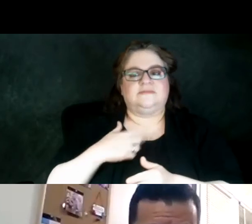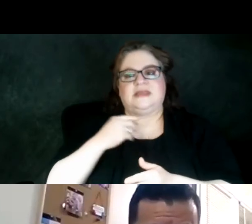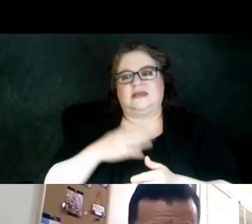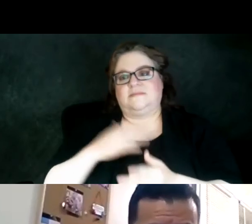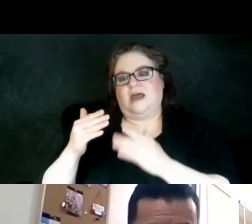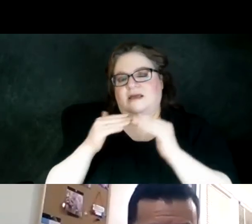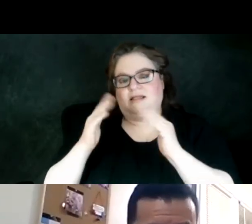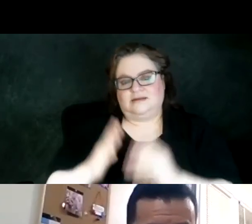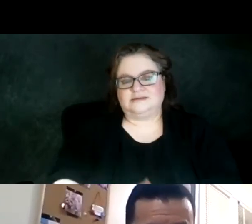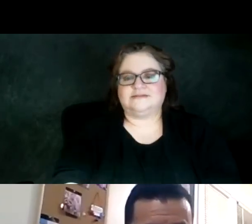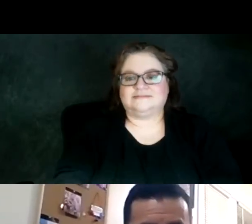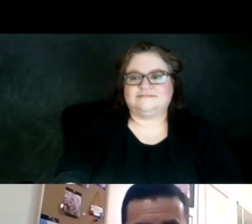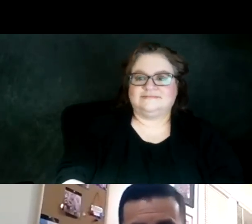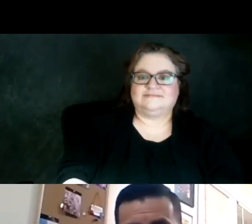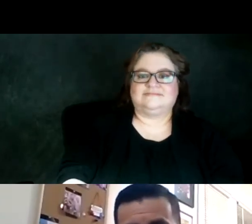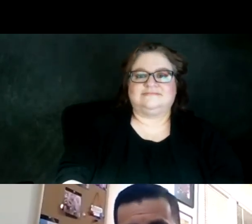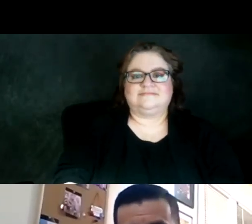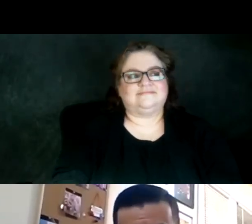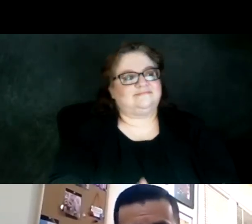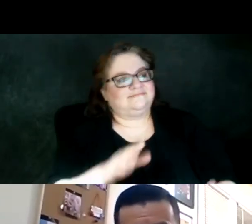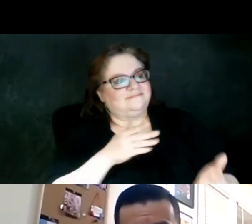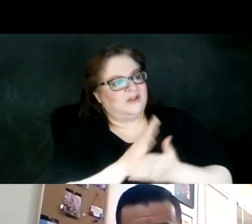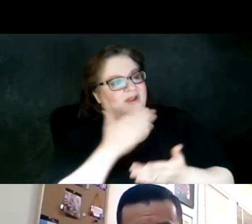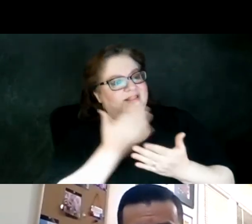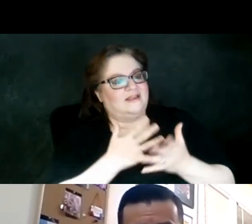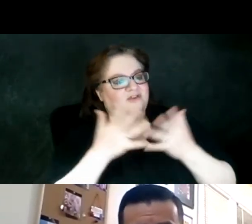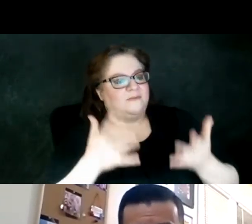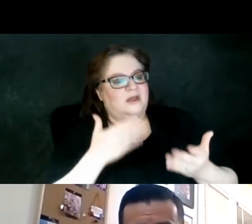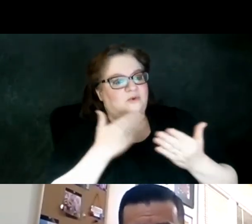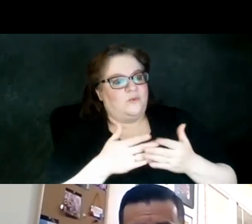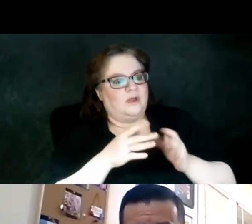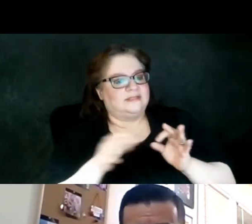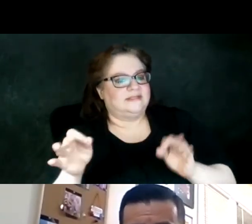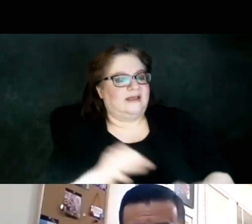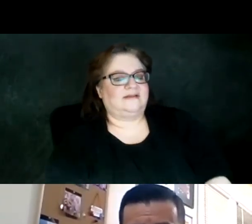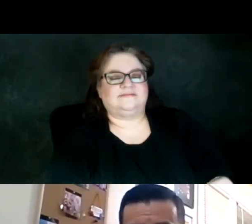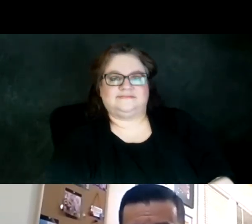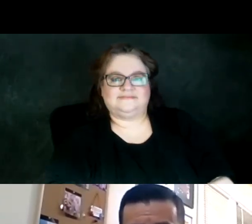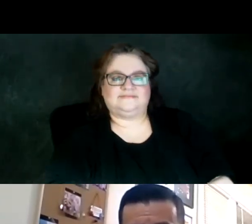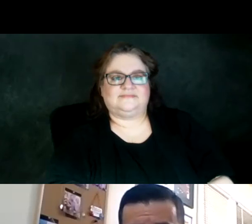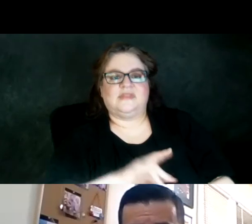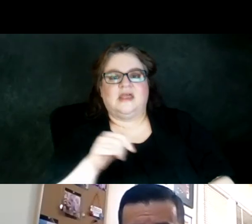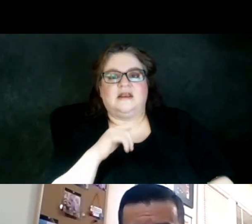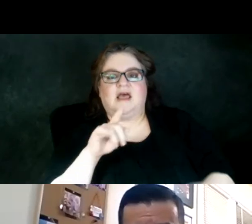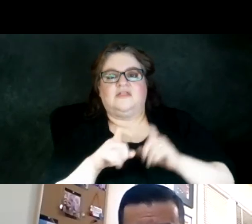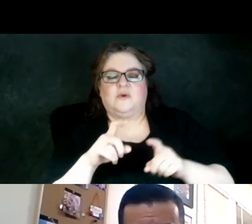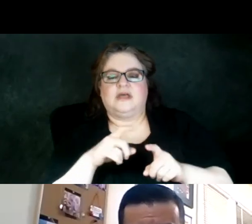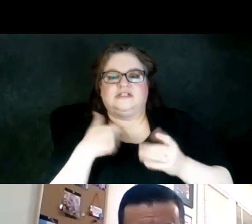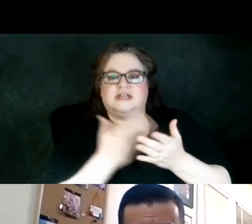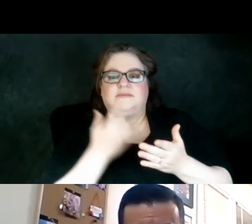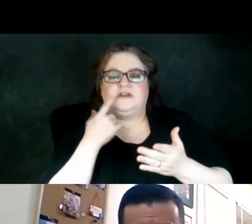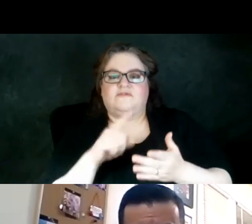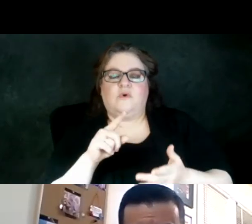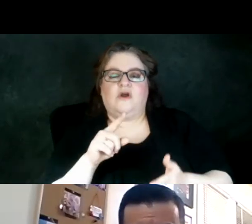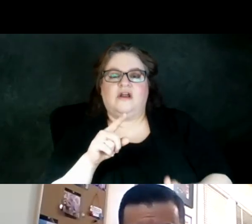colleagues. All right, thank you very much, sir. Very well said, very well said. Another question came in, I guess,